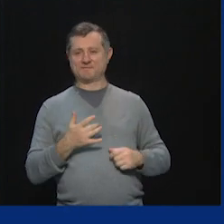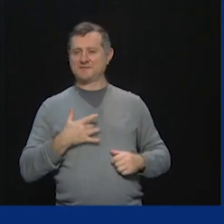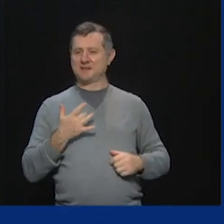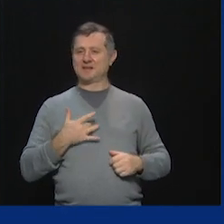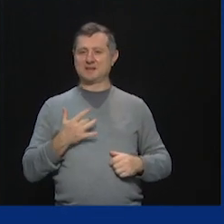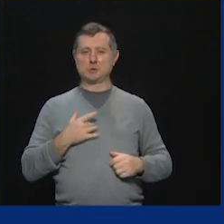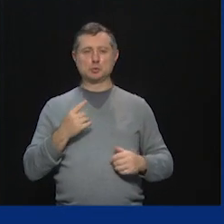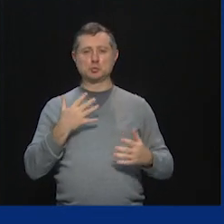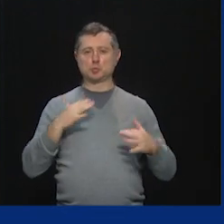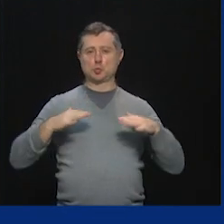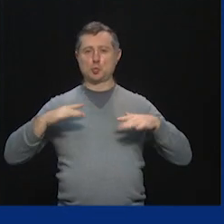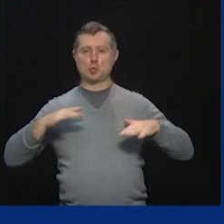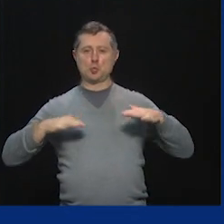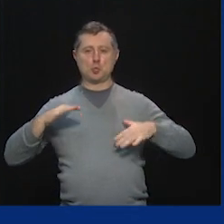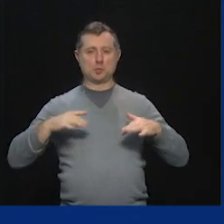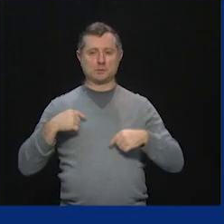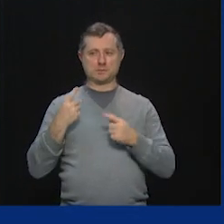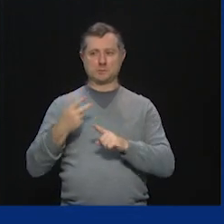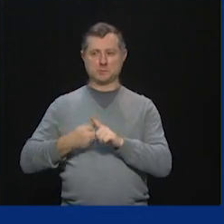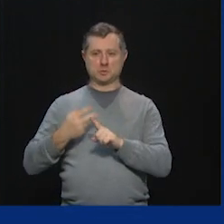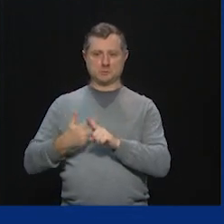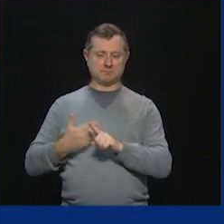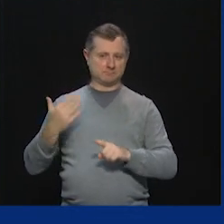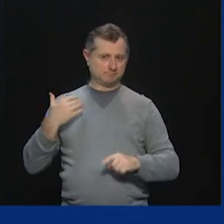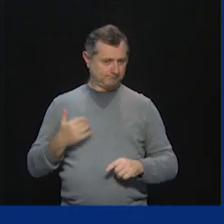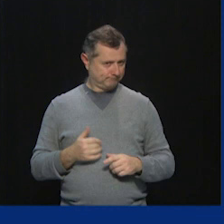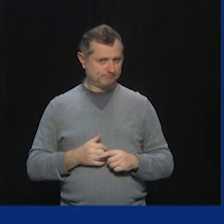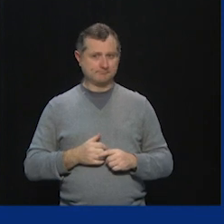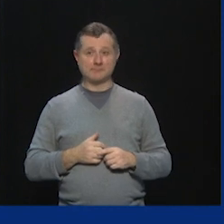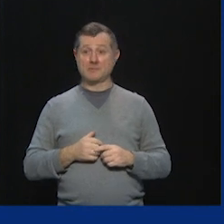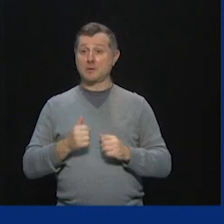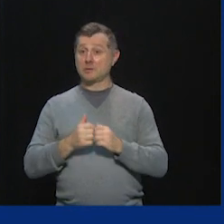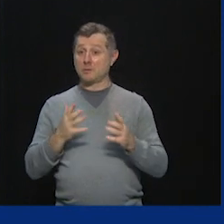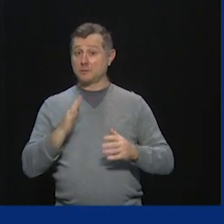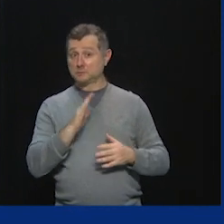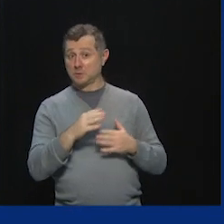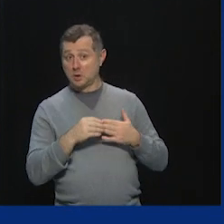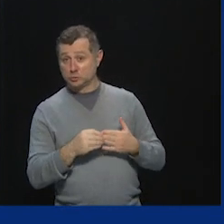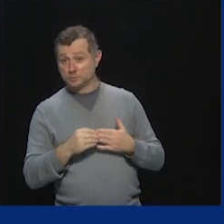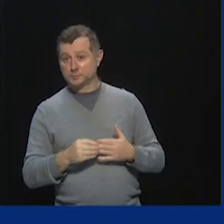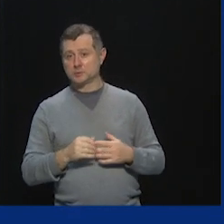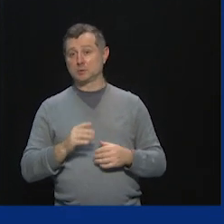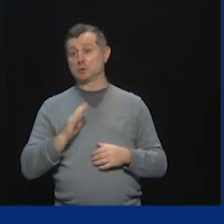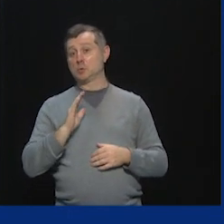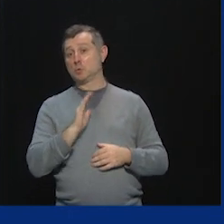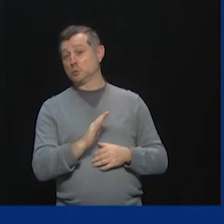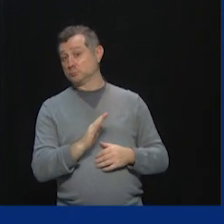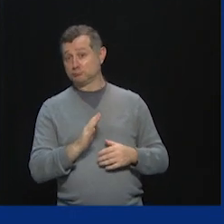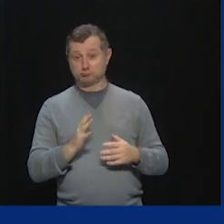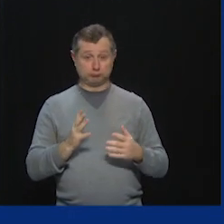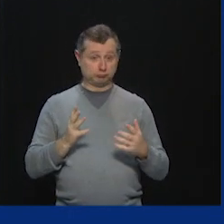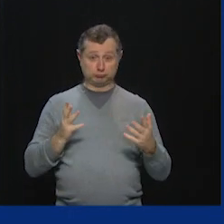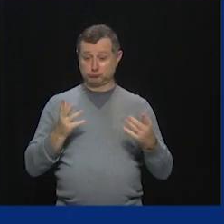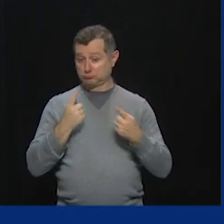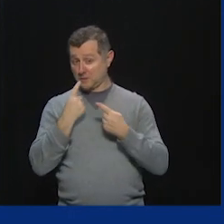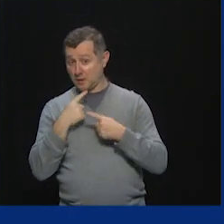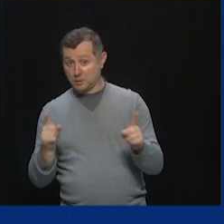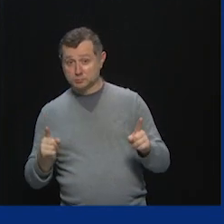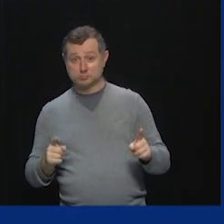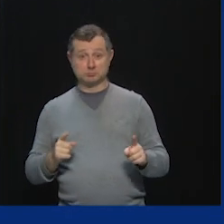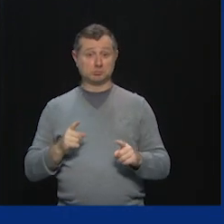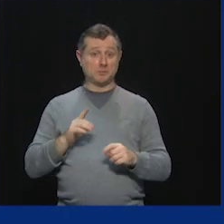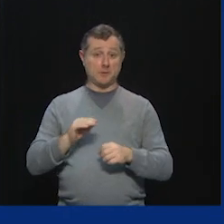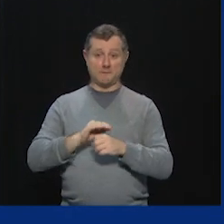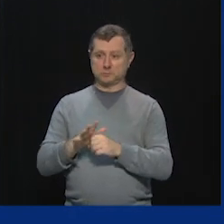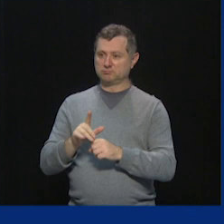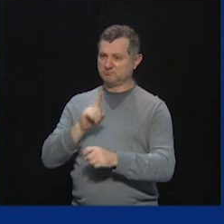months ago. And without your leadership and your designation of making COVID a highly infectious communicable disease, we would not be able to fully